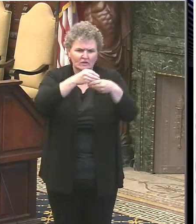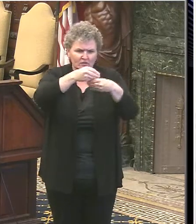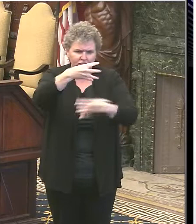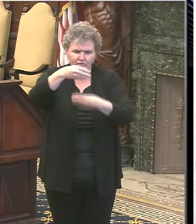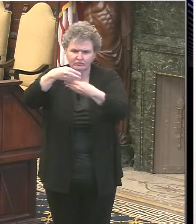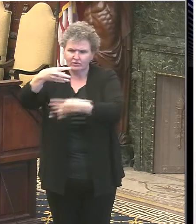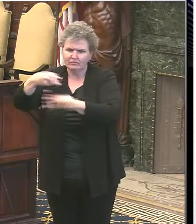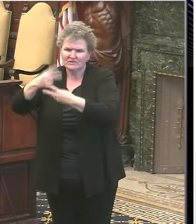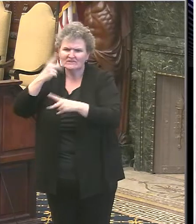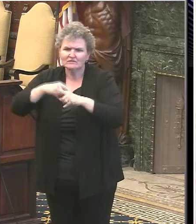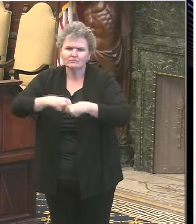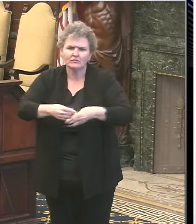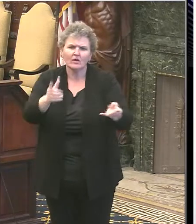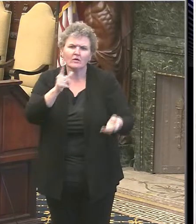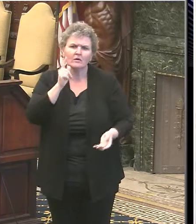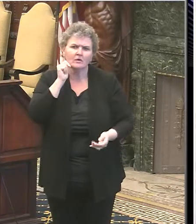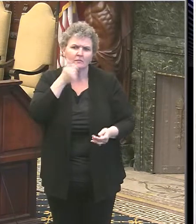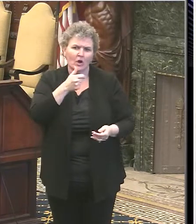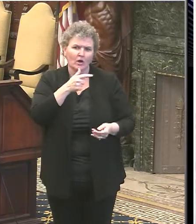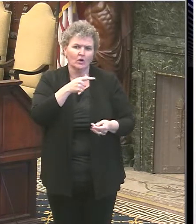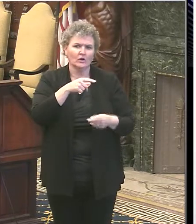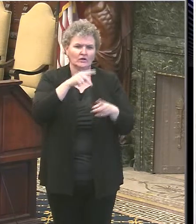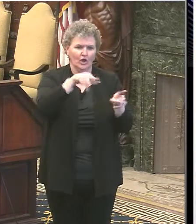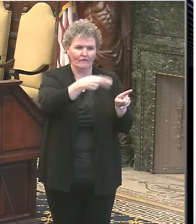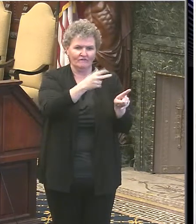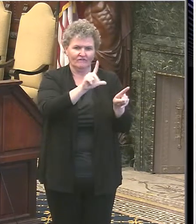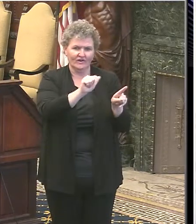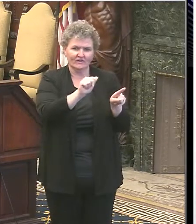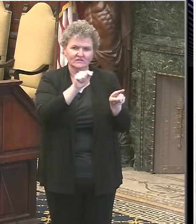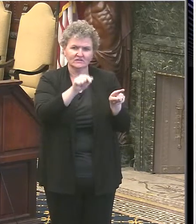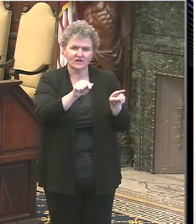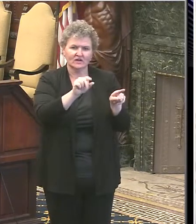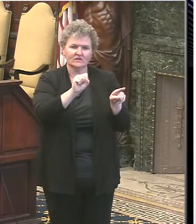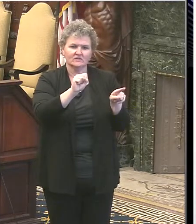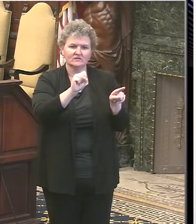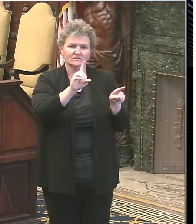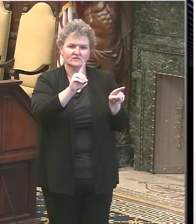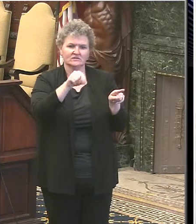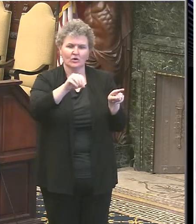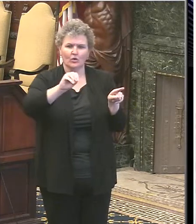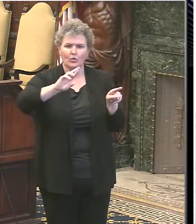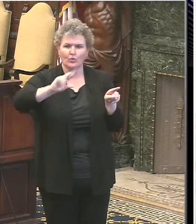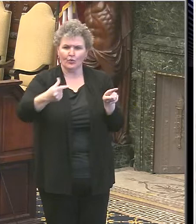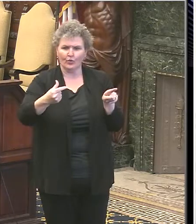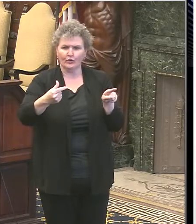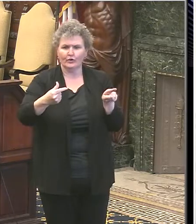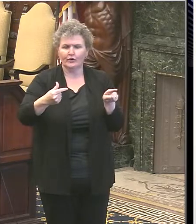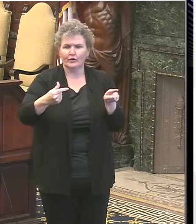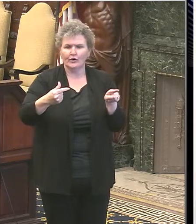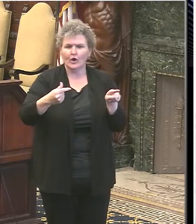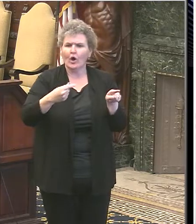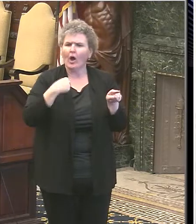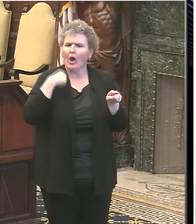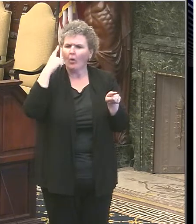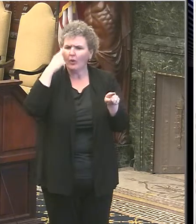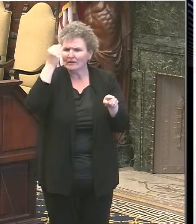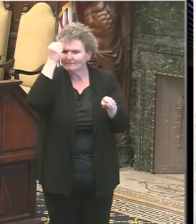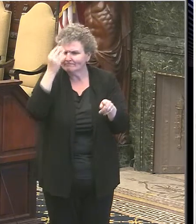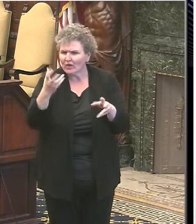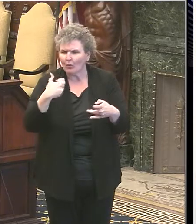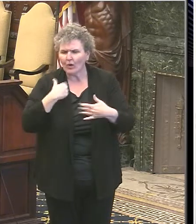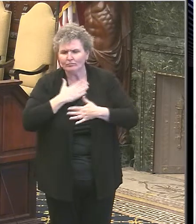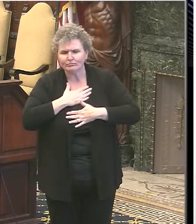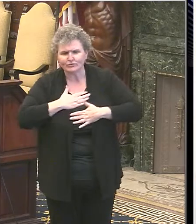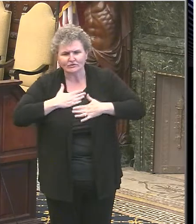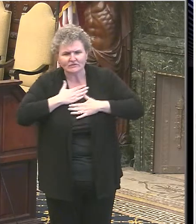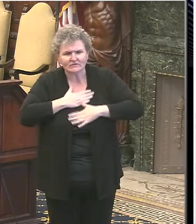by visiting philasd.org. In the season of Thanksgiving, I do want to extend my heartfelt appreciation to not